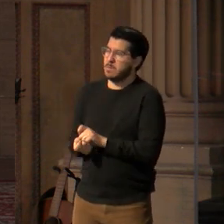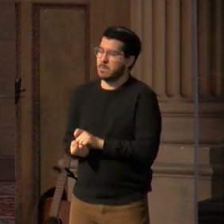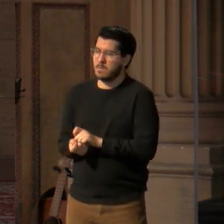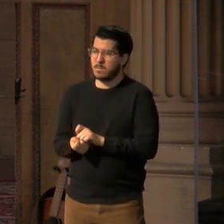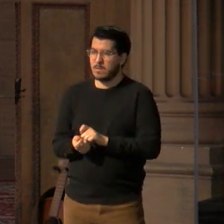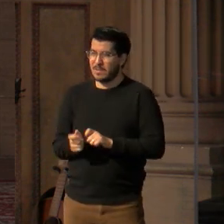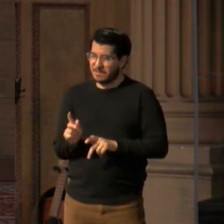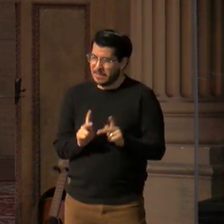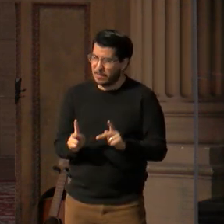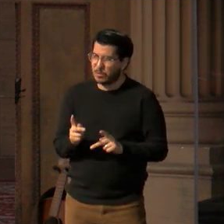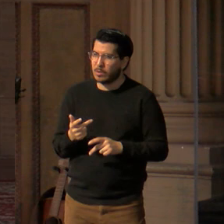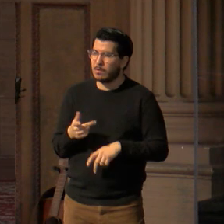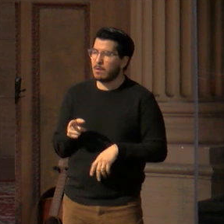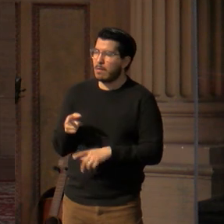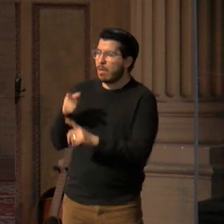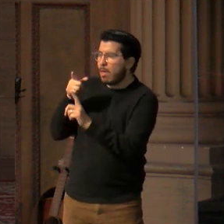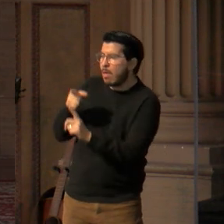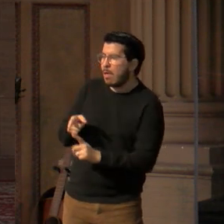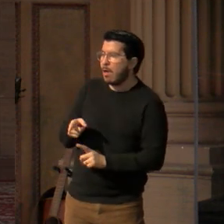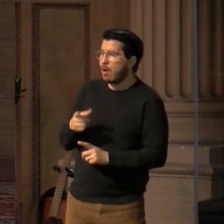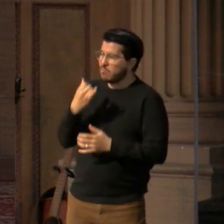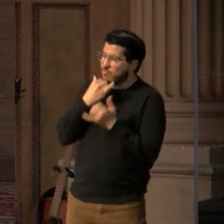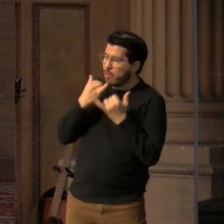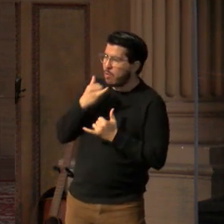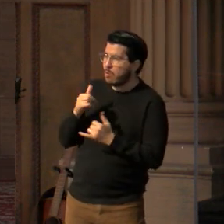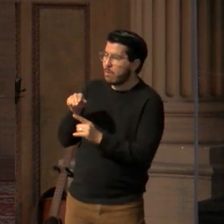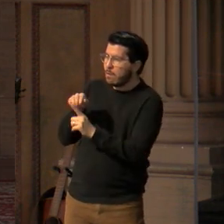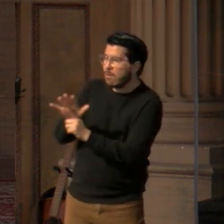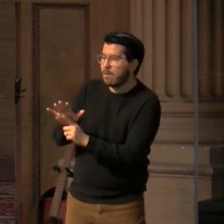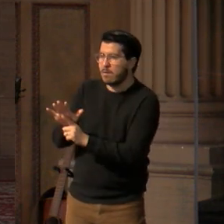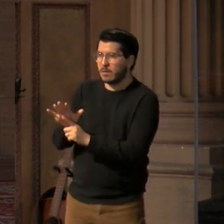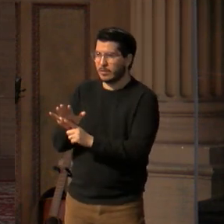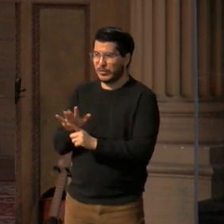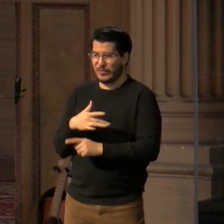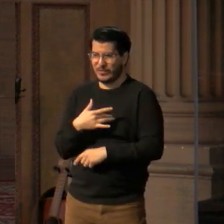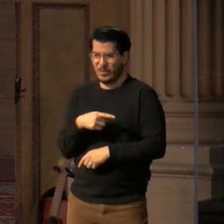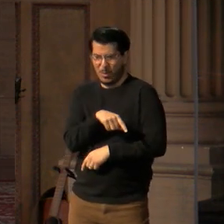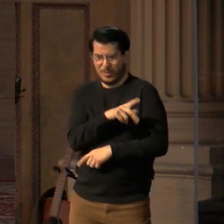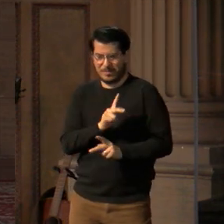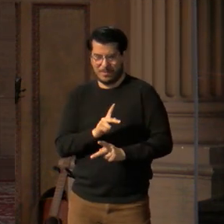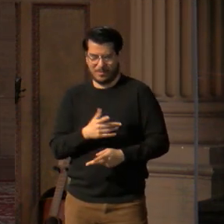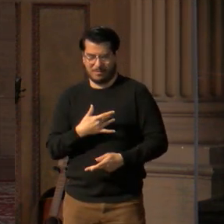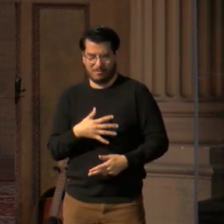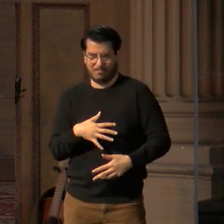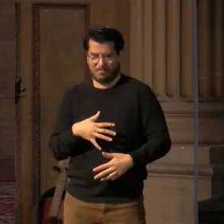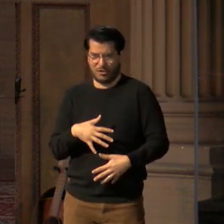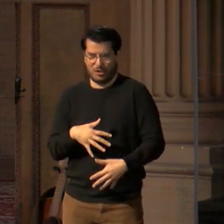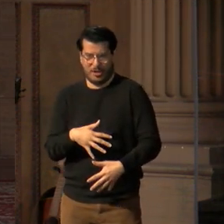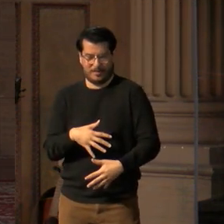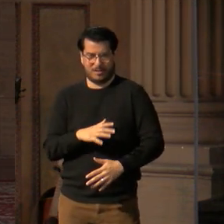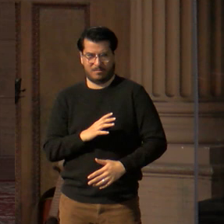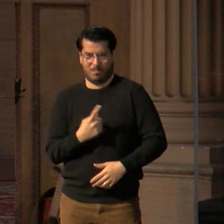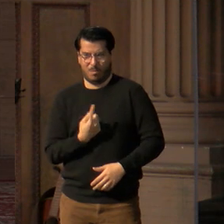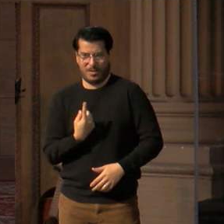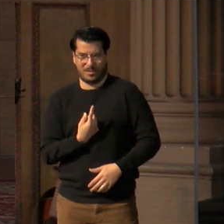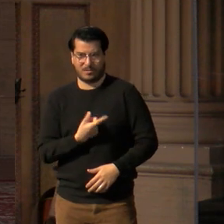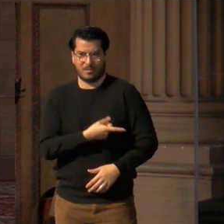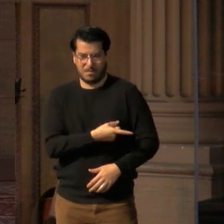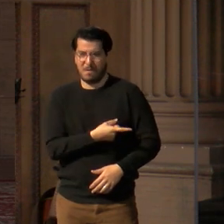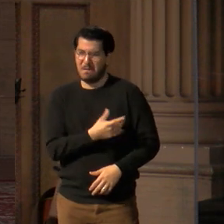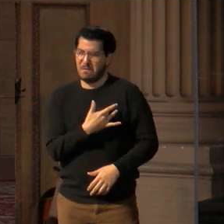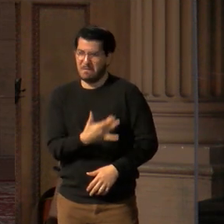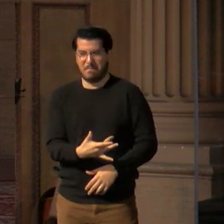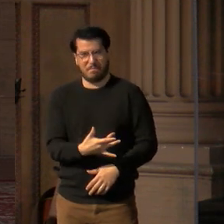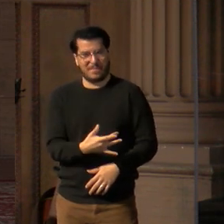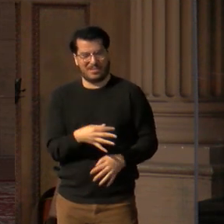around, ready to point out your failures, ready to expose something, and you just feel like you're nervous all the time when you're around them because you know how judgmental